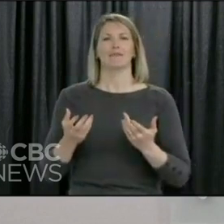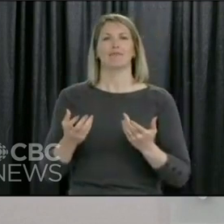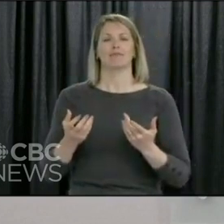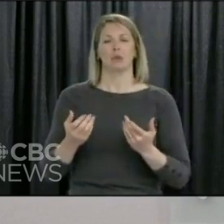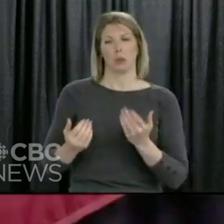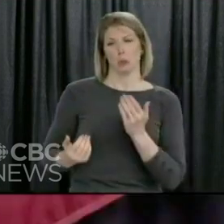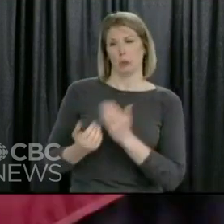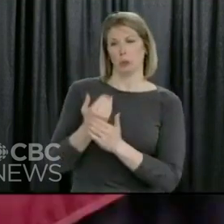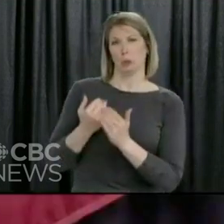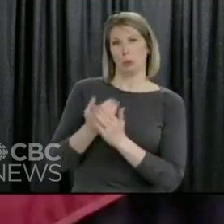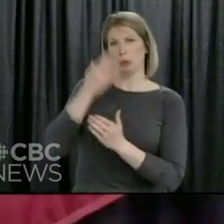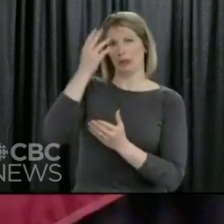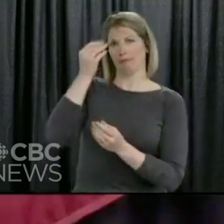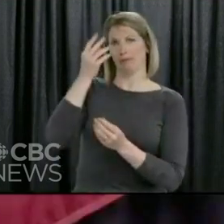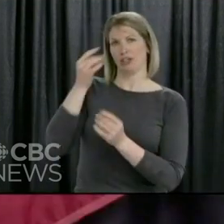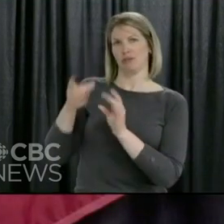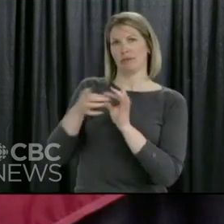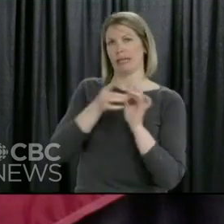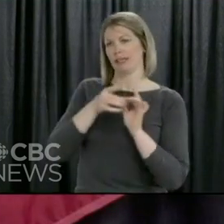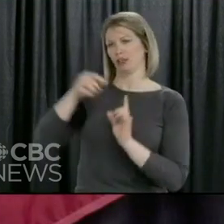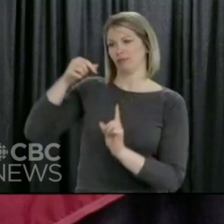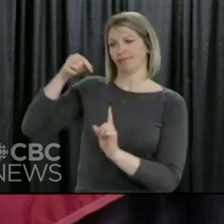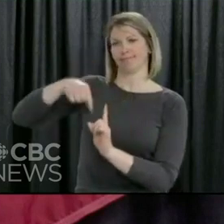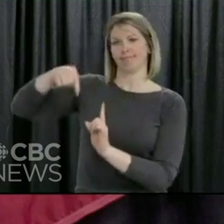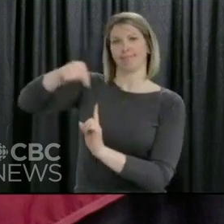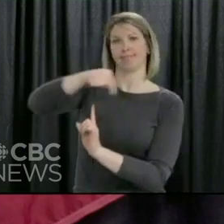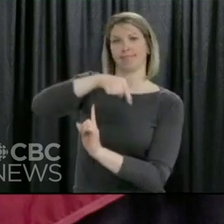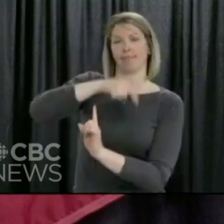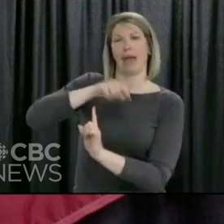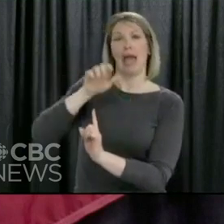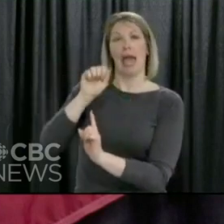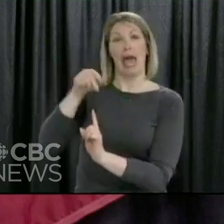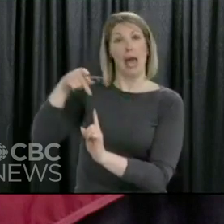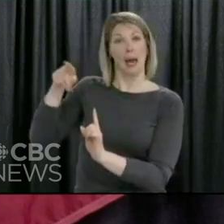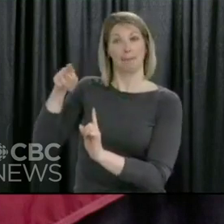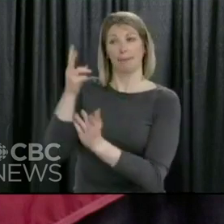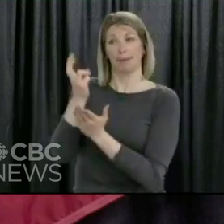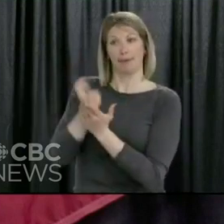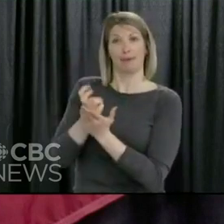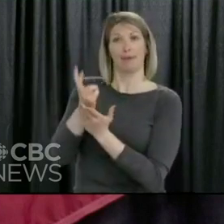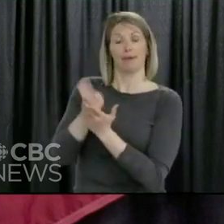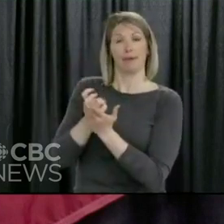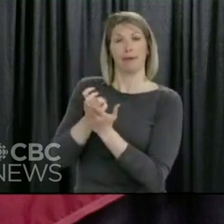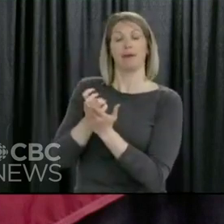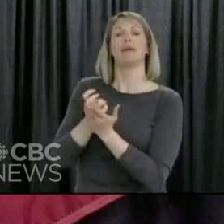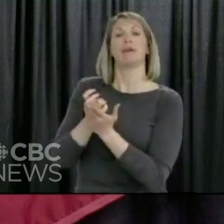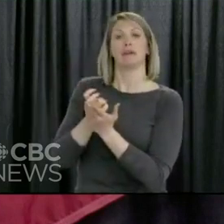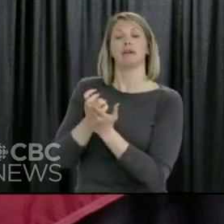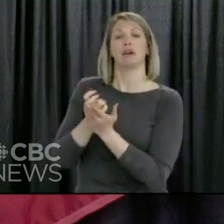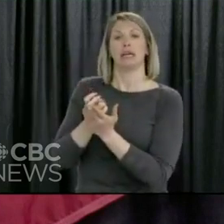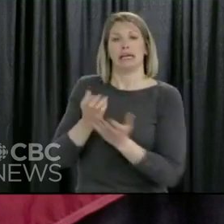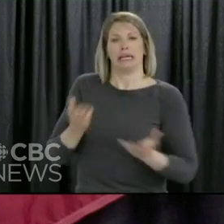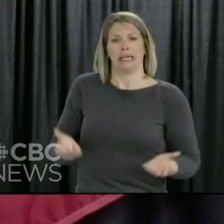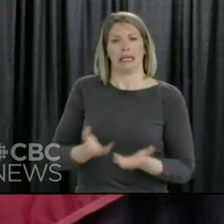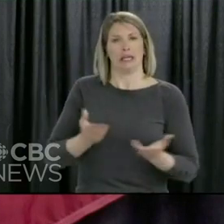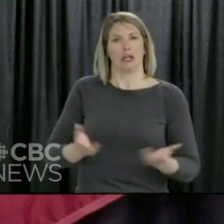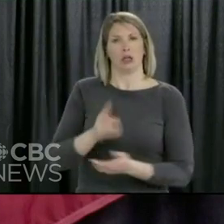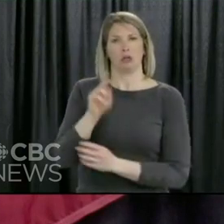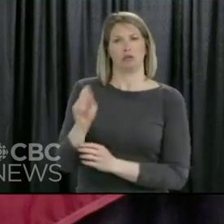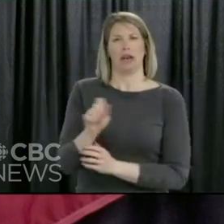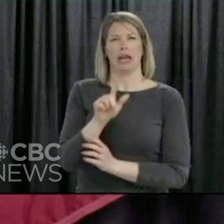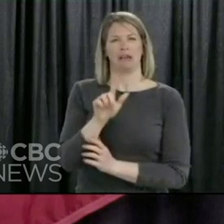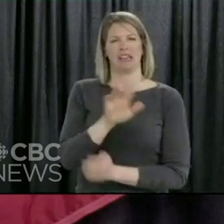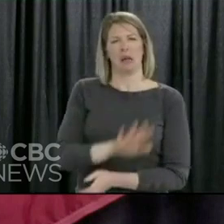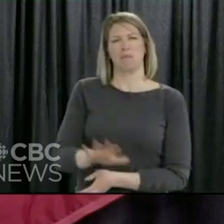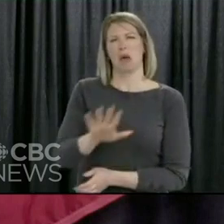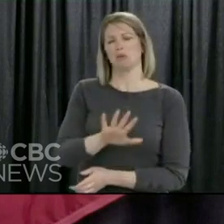for the contact tracing app. You know, from what I know, the minister can give you further details on this. From the one for Newfoundland and Labrador, I think we're a couple of